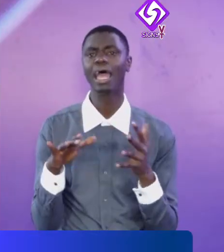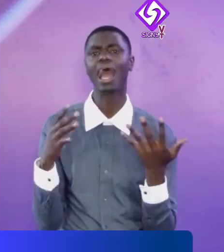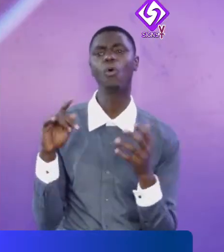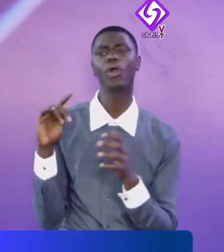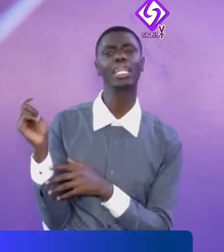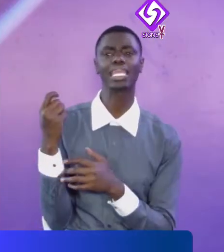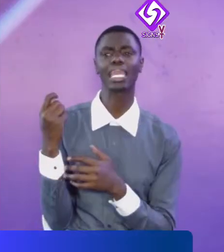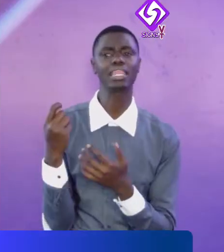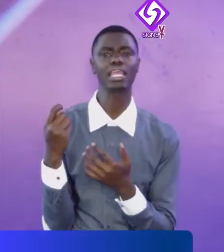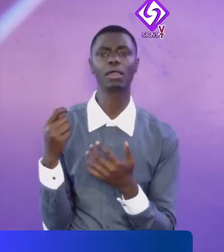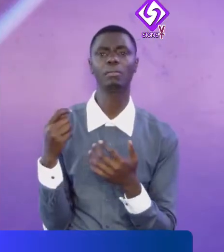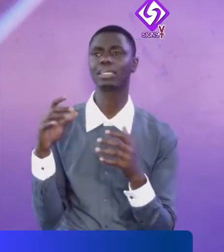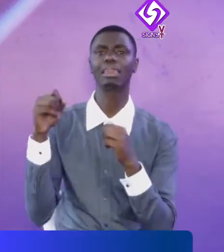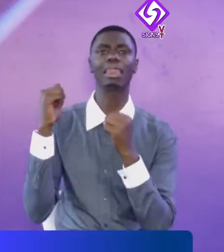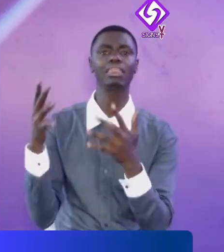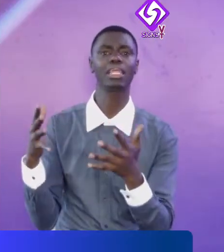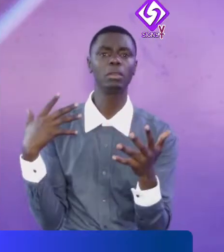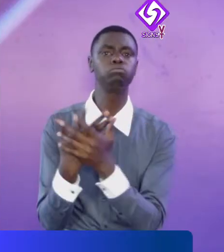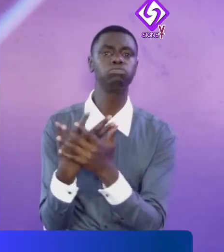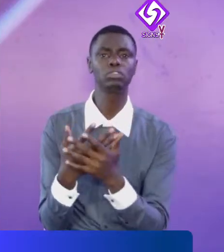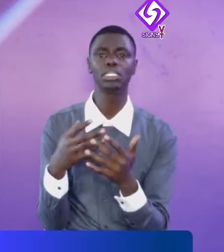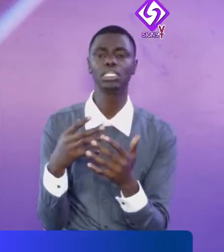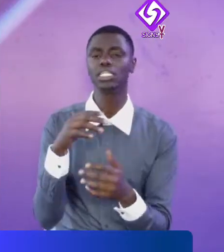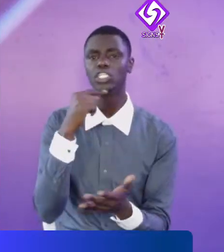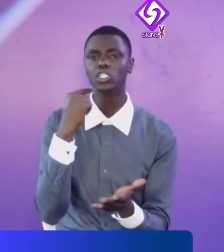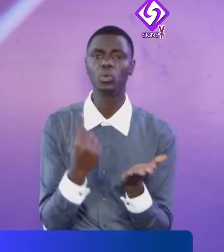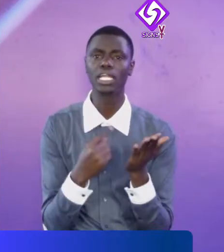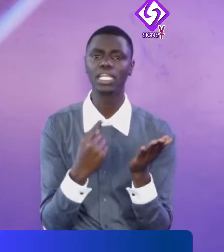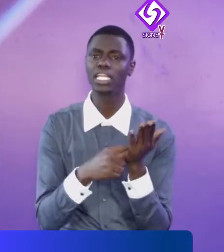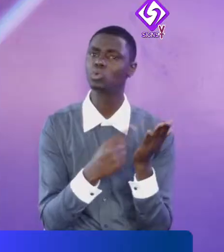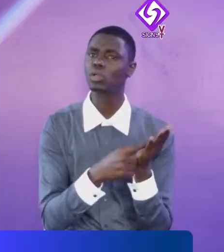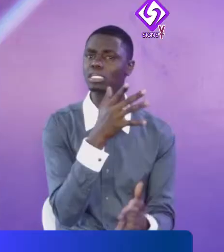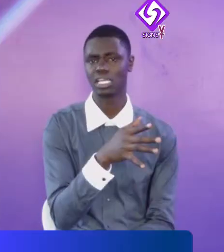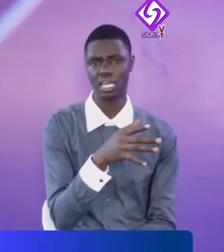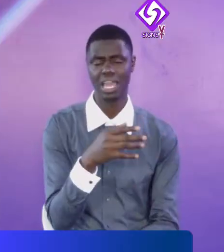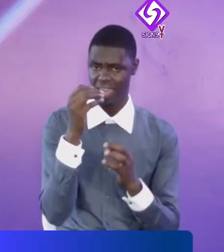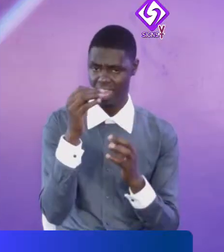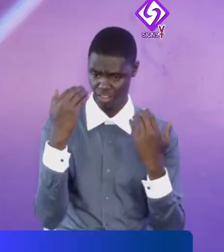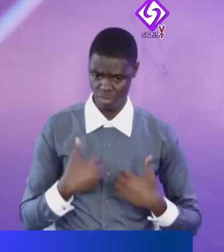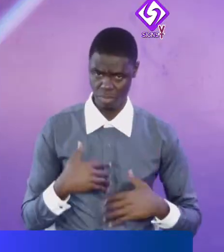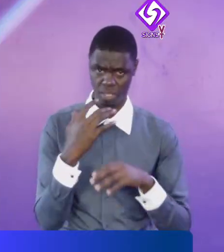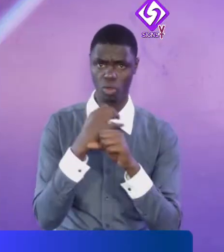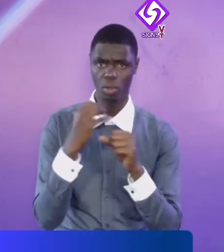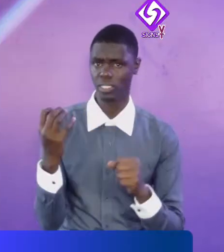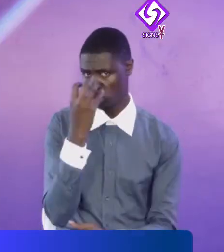be held in Uganda and Ugandans are here? If I was President William Ruto,